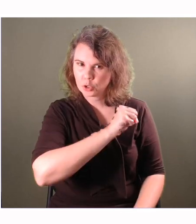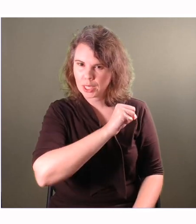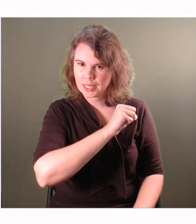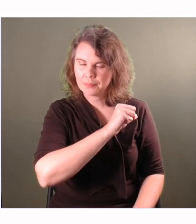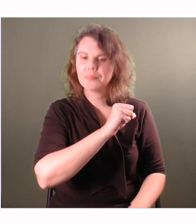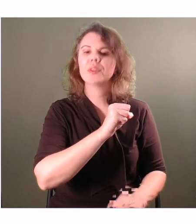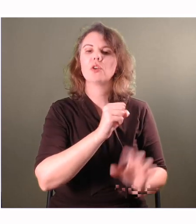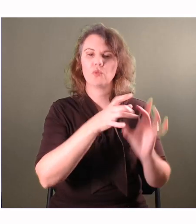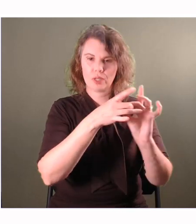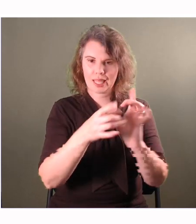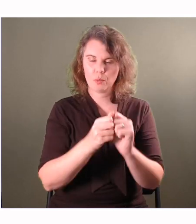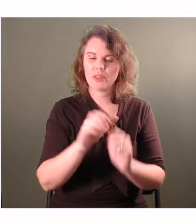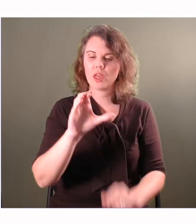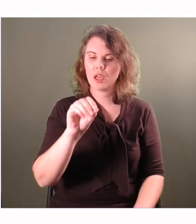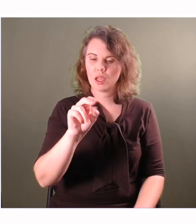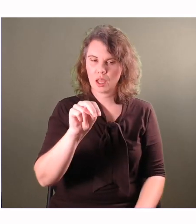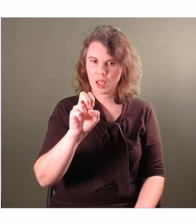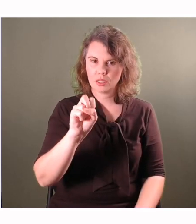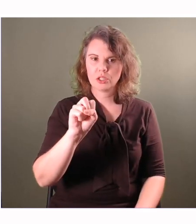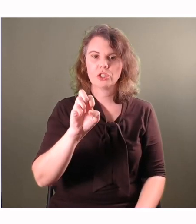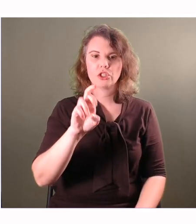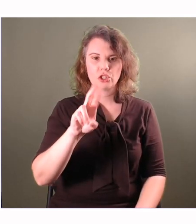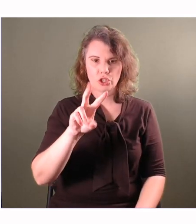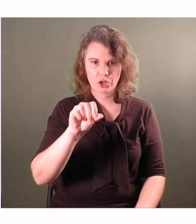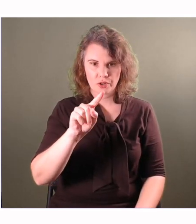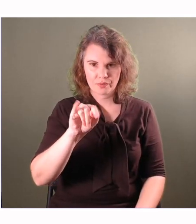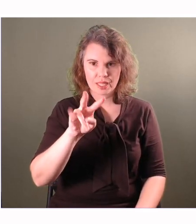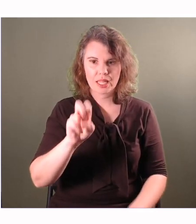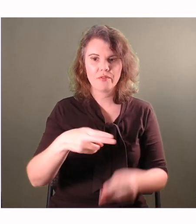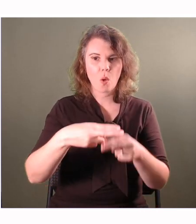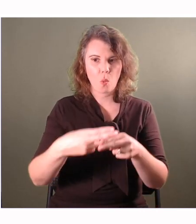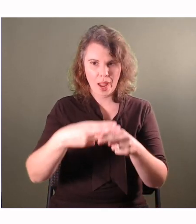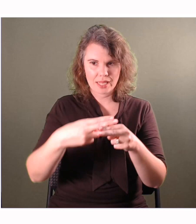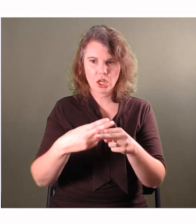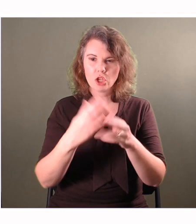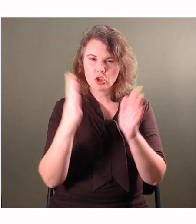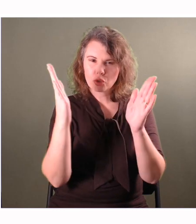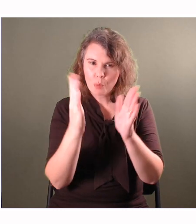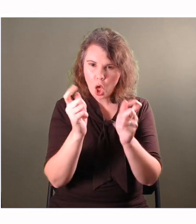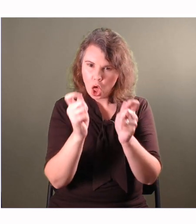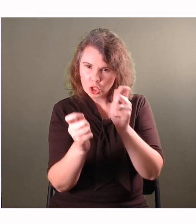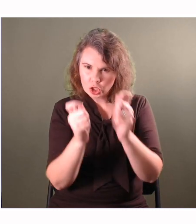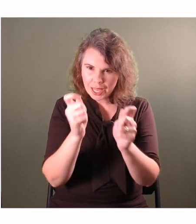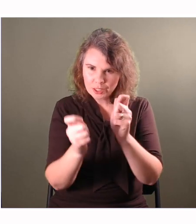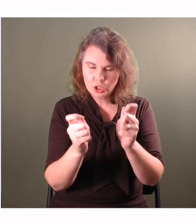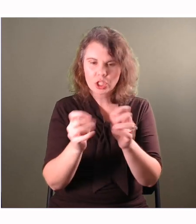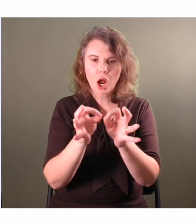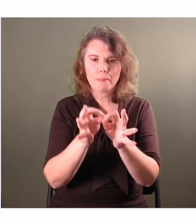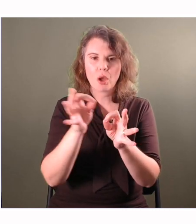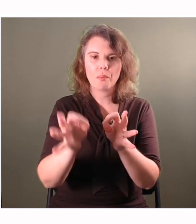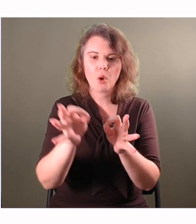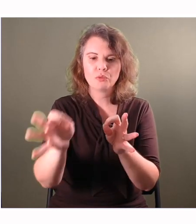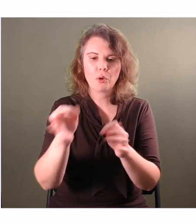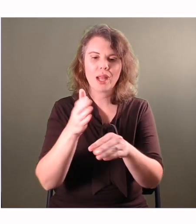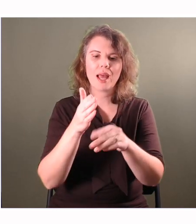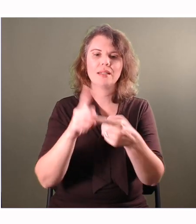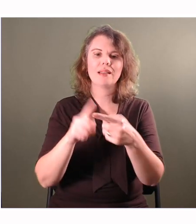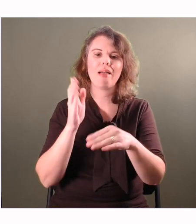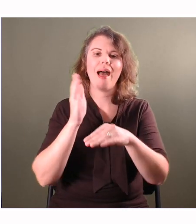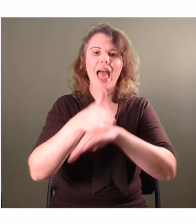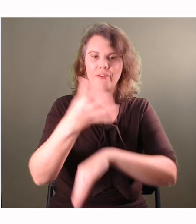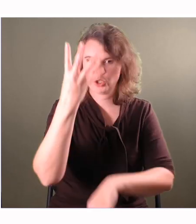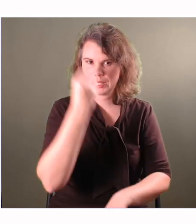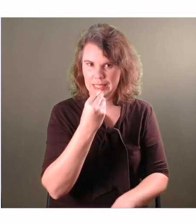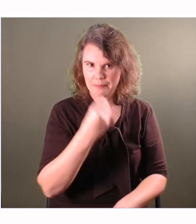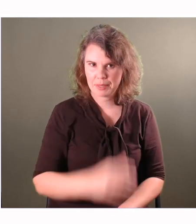and that's the assumption of conservative weight updating. Small changes in hidden unit connections are postponed until after